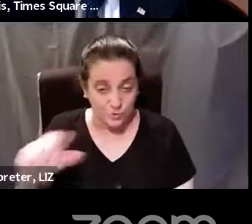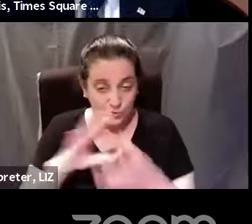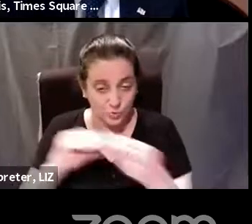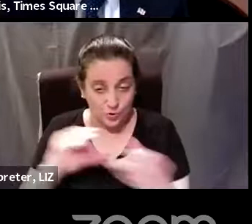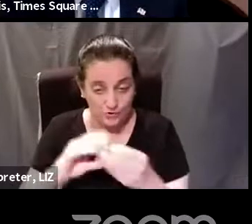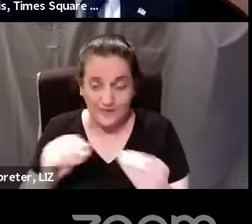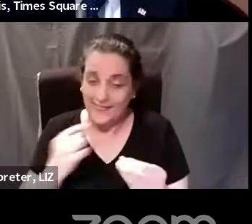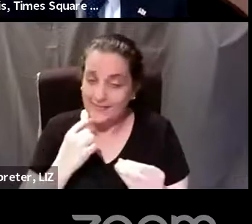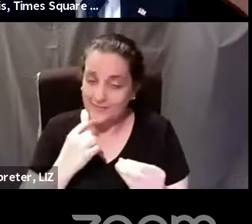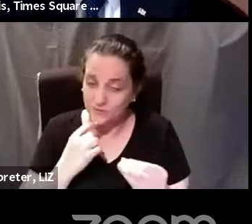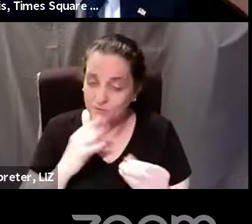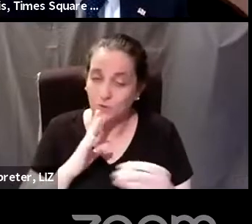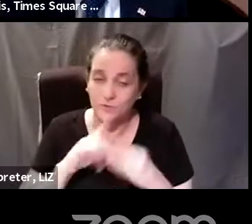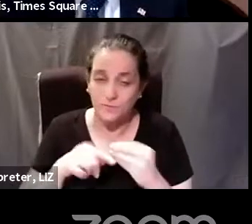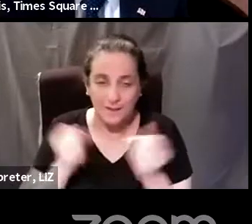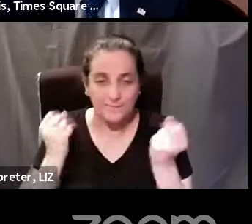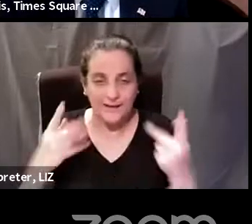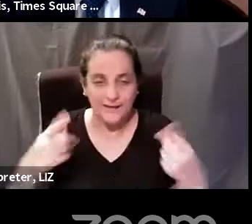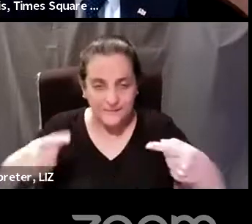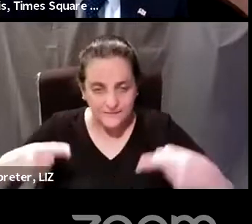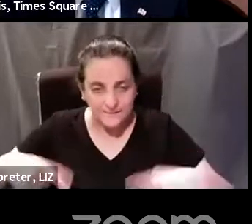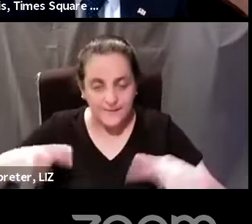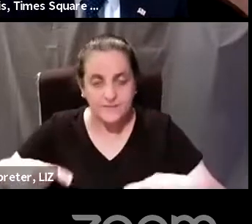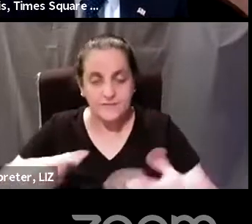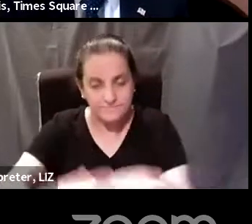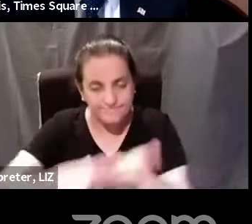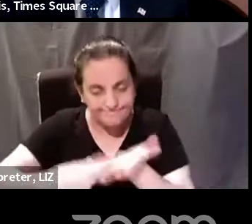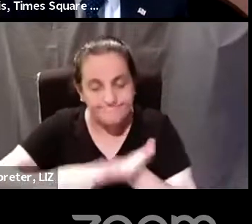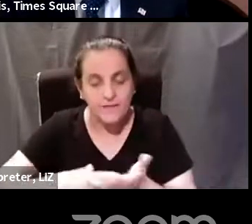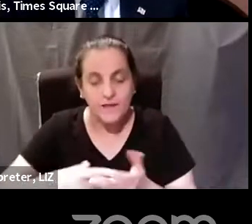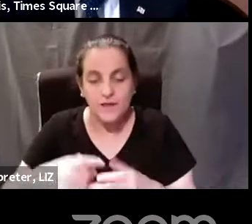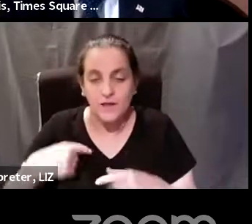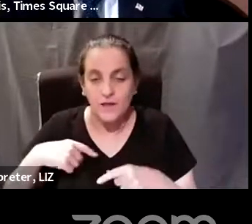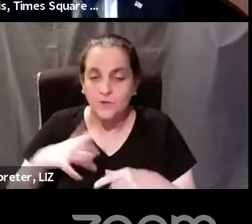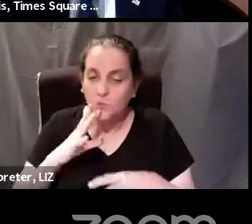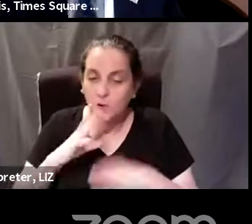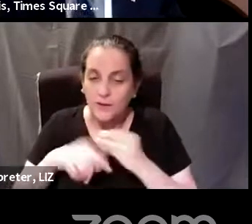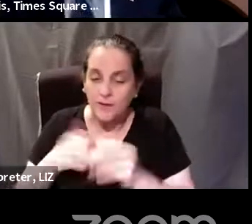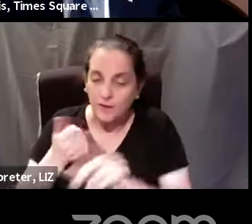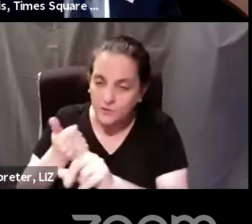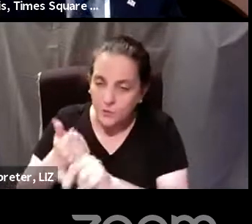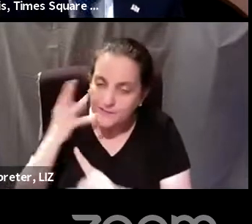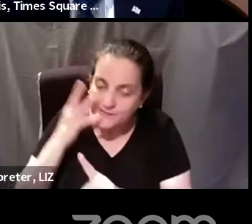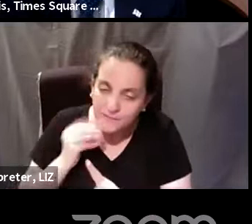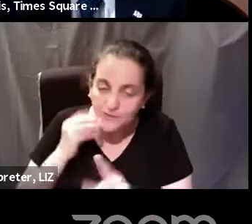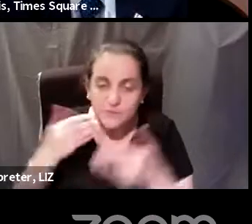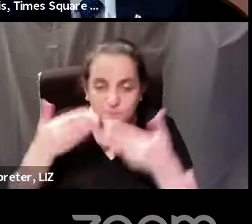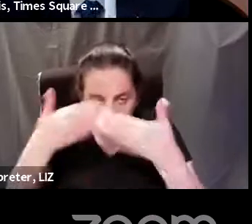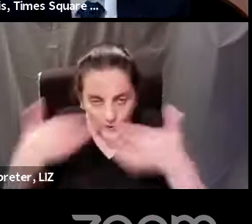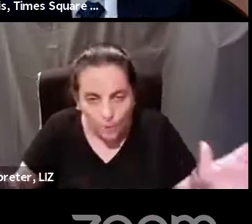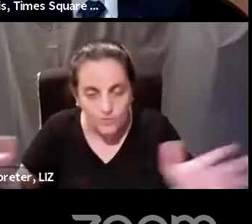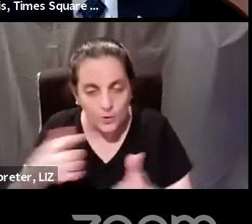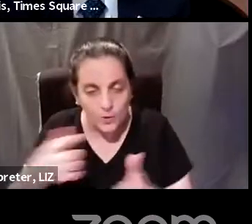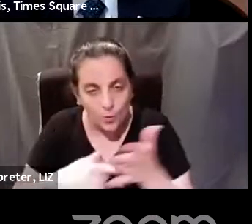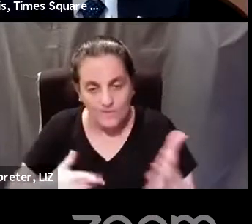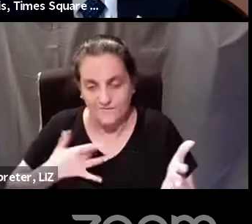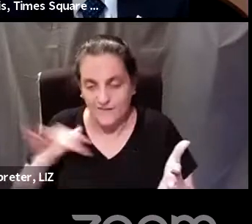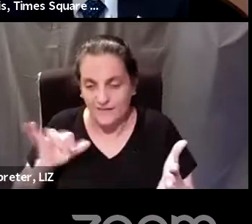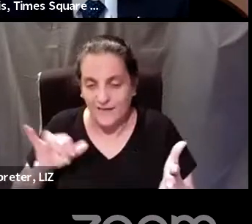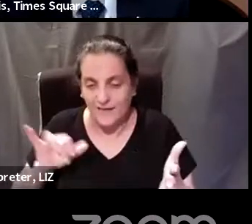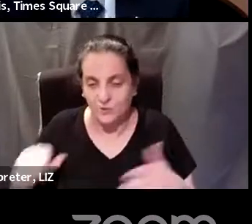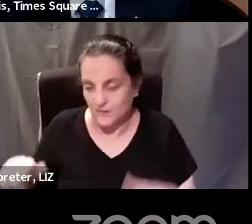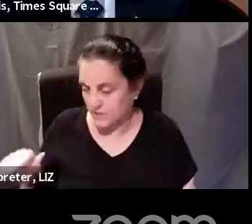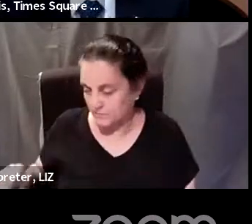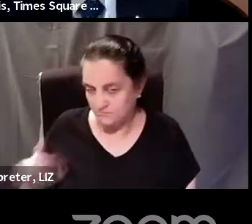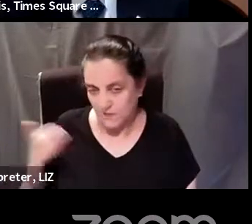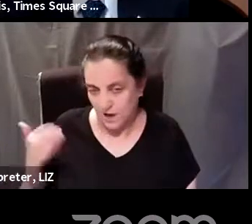many debates and on his campaign trail, just talking about his experience and being open about what it was like to be a kid who had to, you know, I